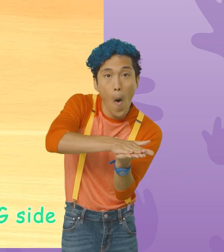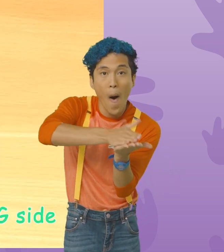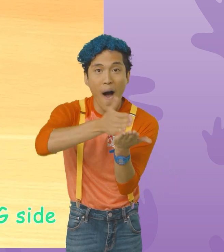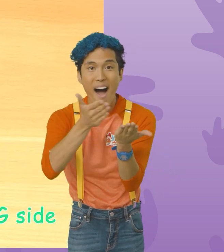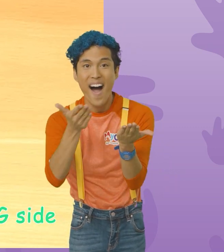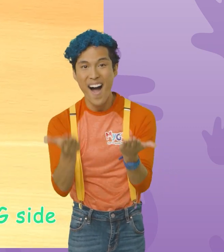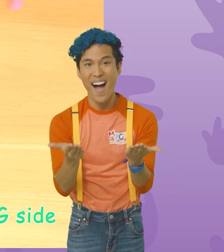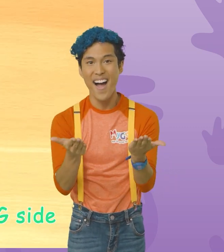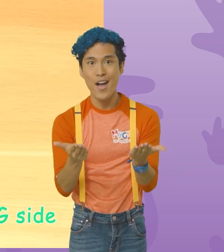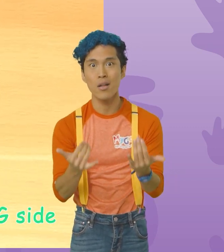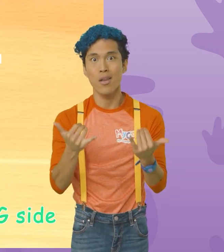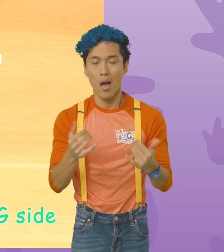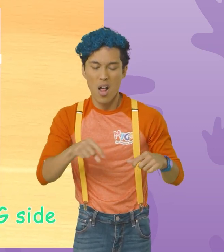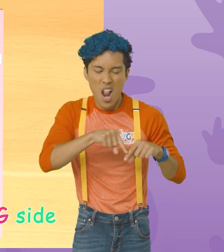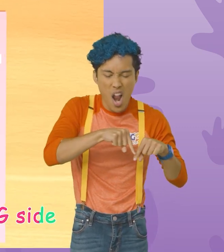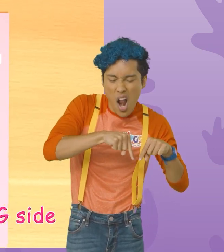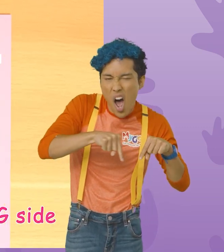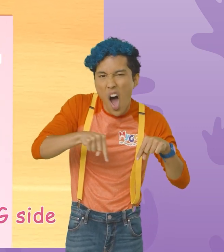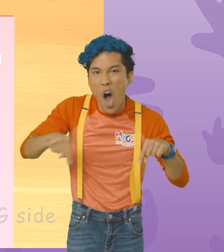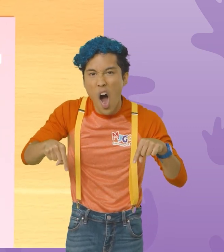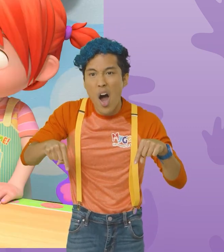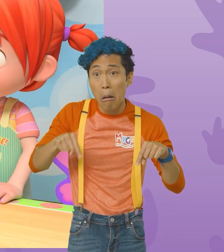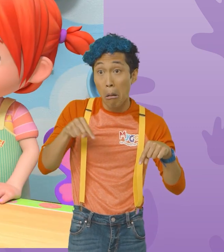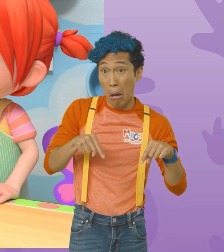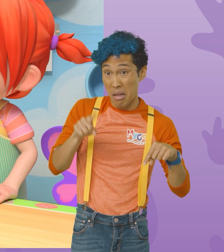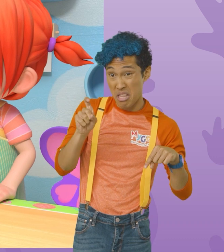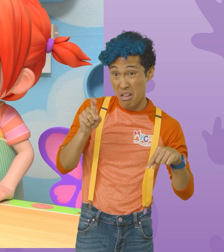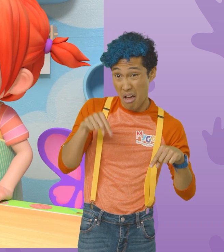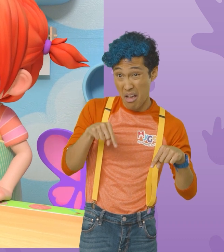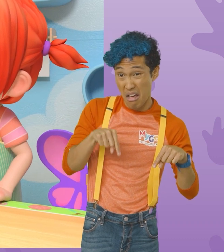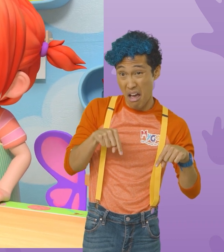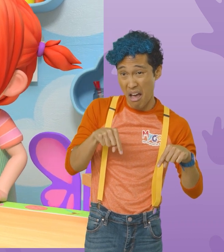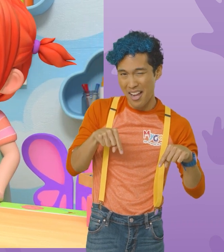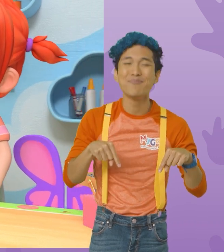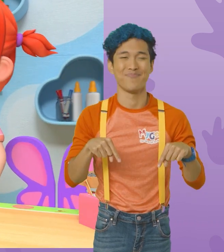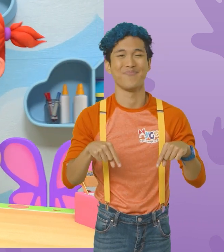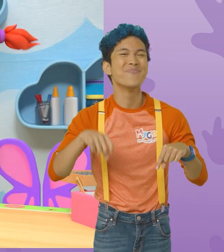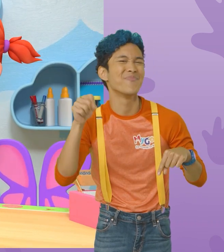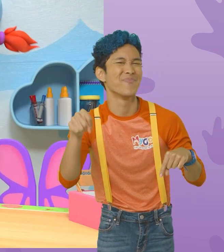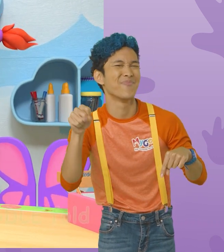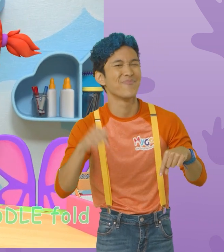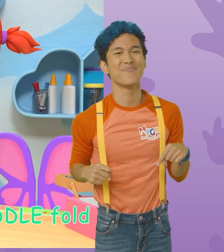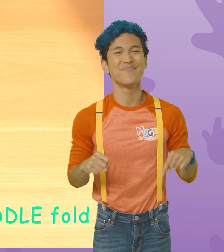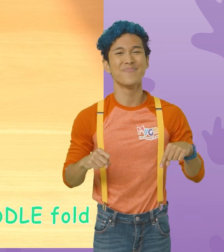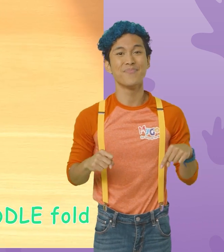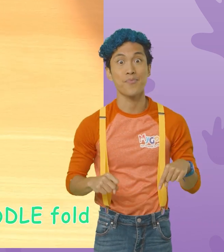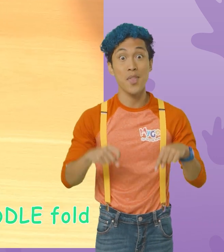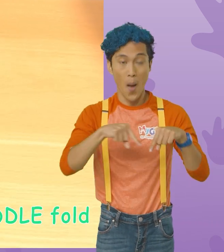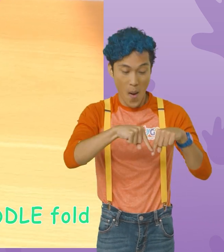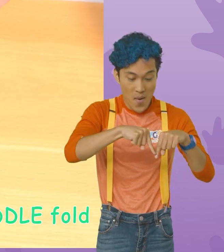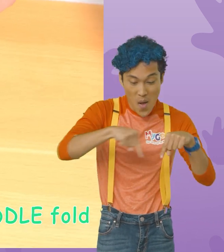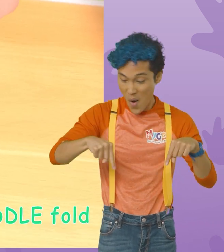Unfold your paper. Now find the long side. Is this the long side? Yep.